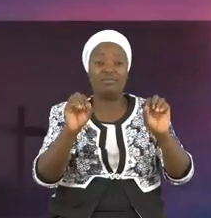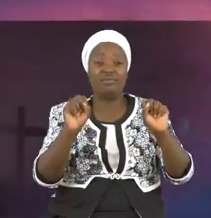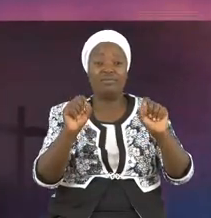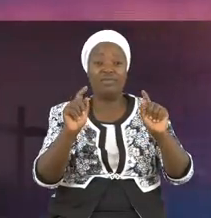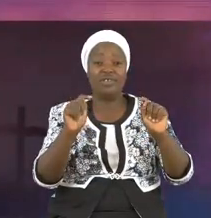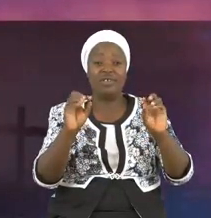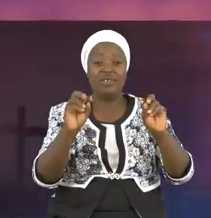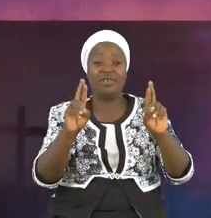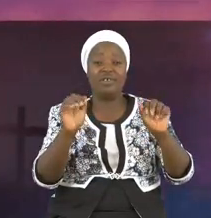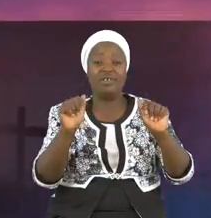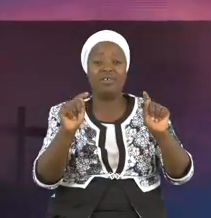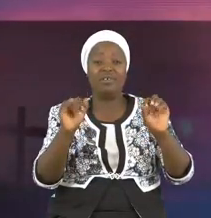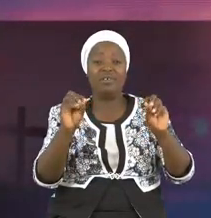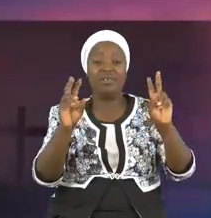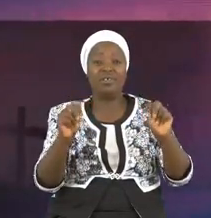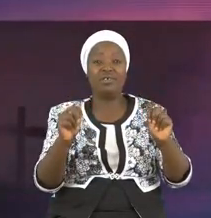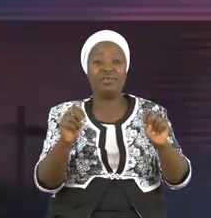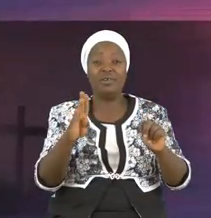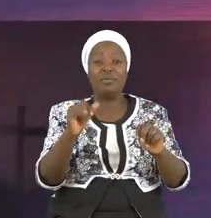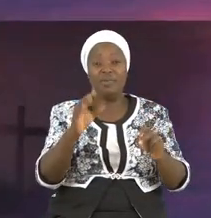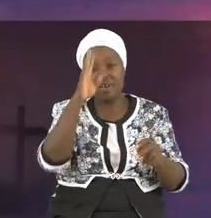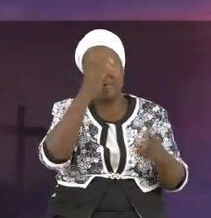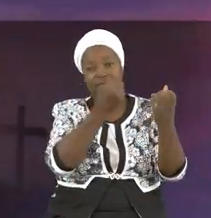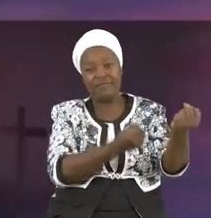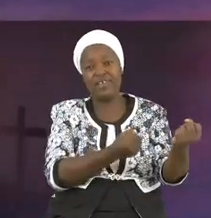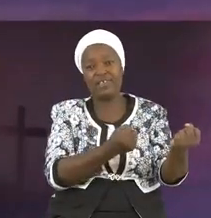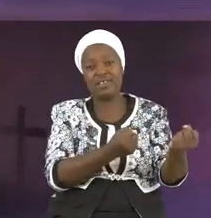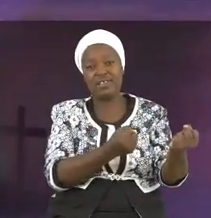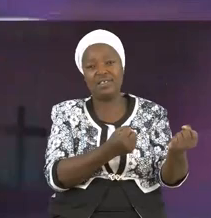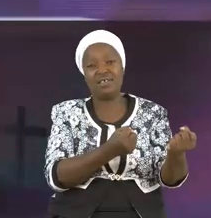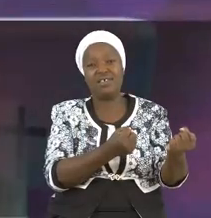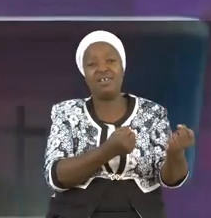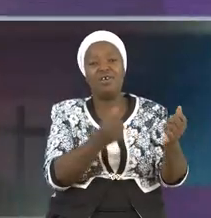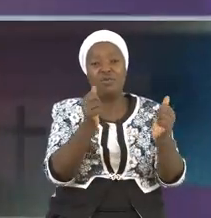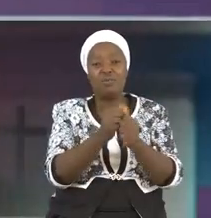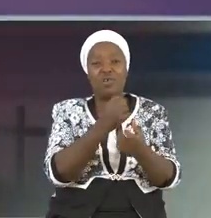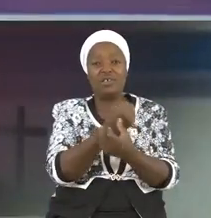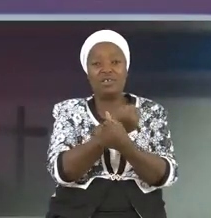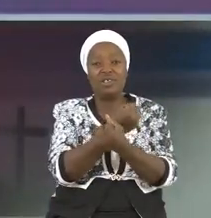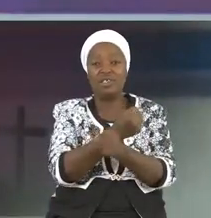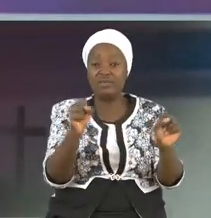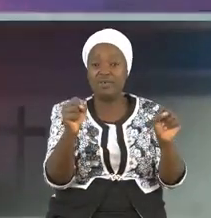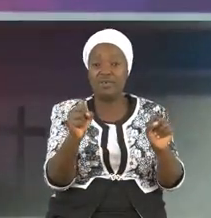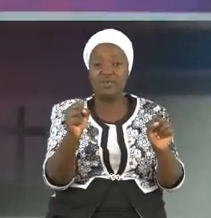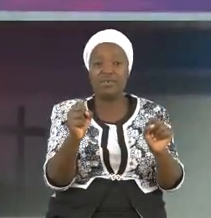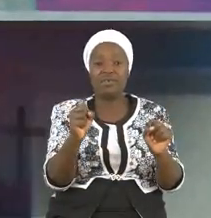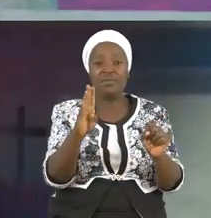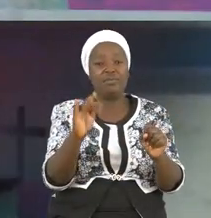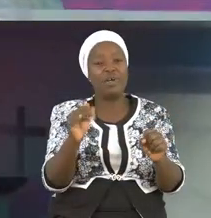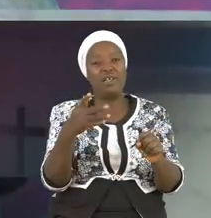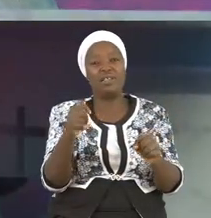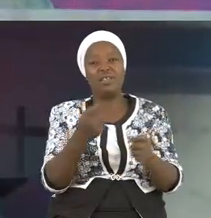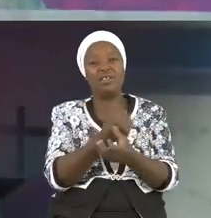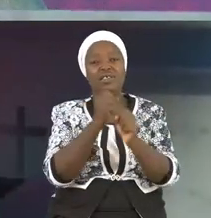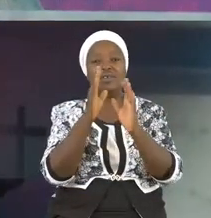Savior. Restoration. As we come tonight and we say that original